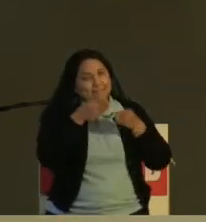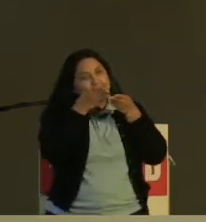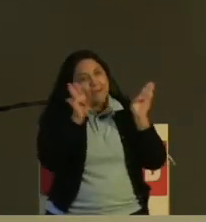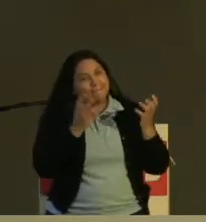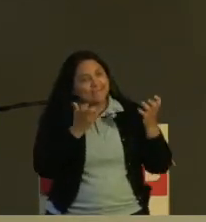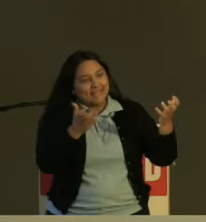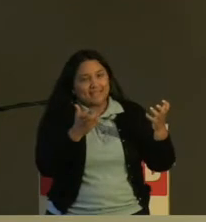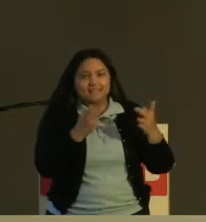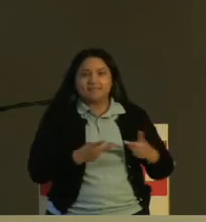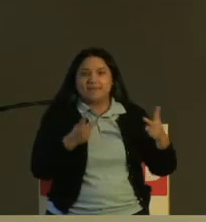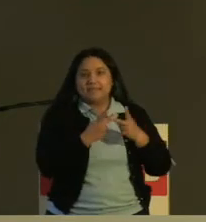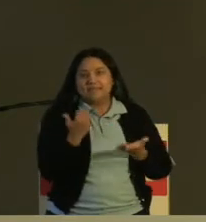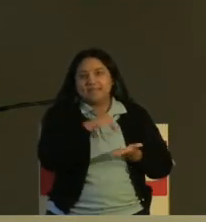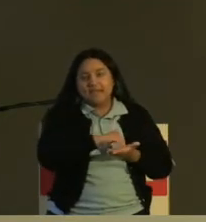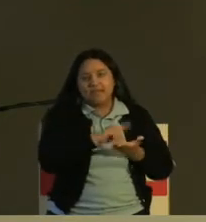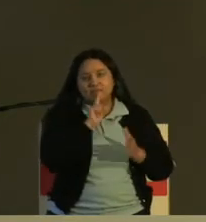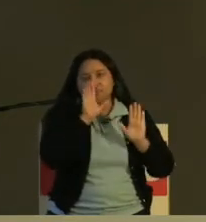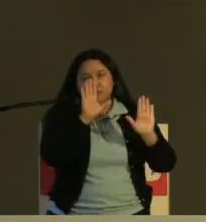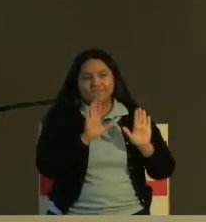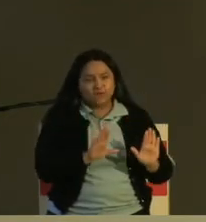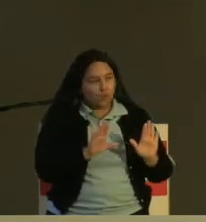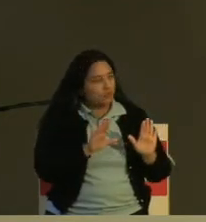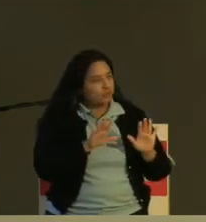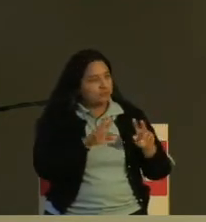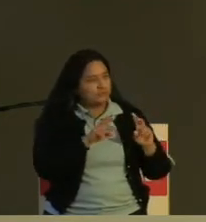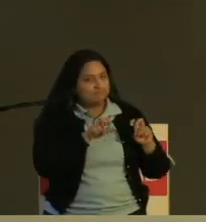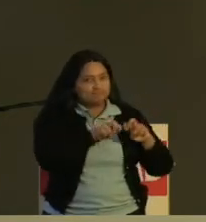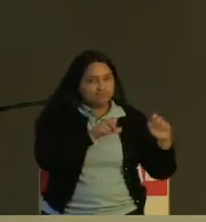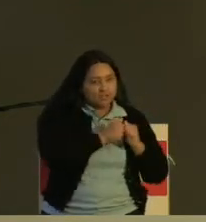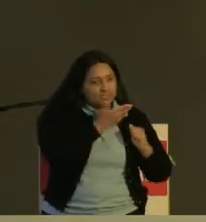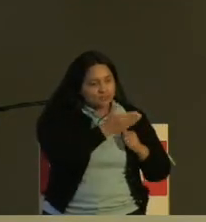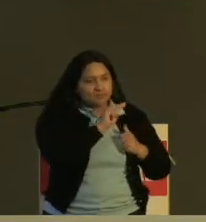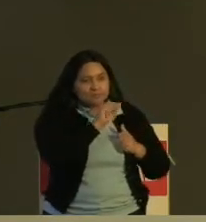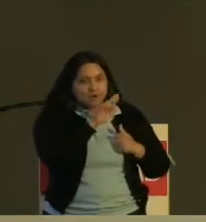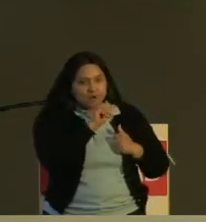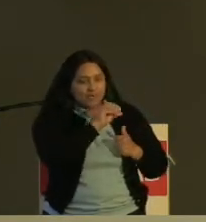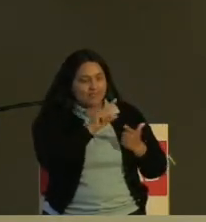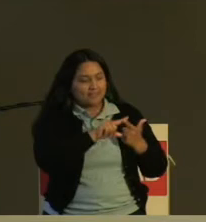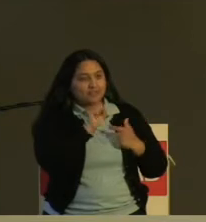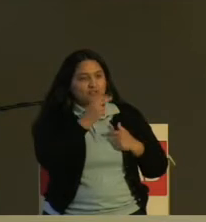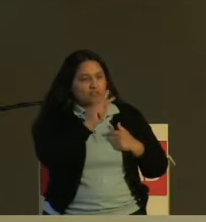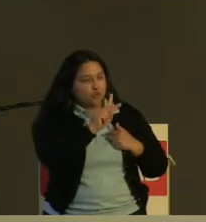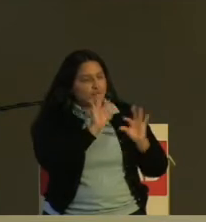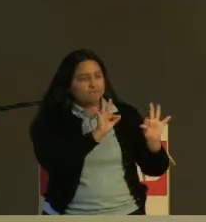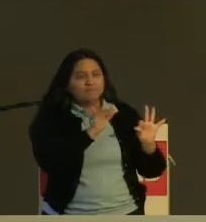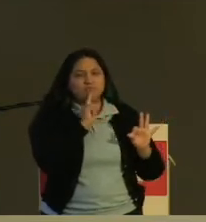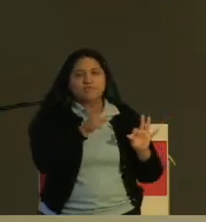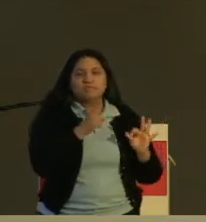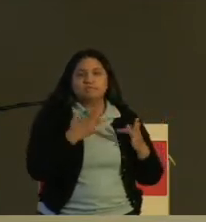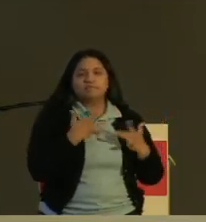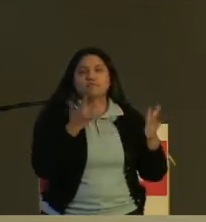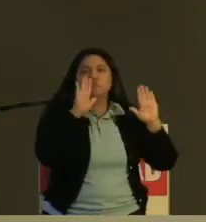it's wonderful to be with you, Mario, and it's wonderful to be with you, Shuk, and it's wonderful to begin in this way with